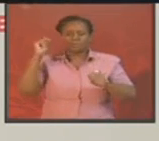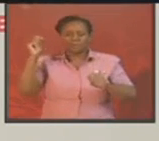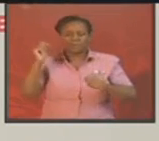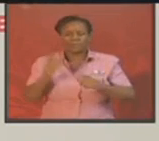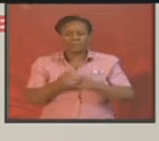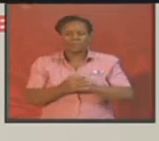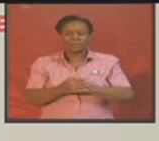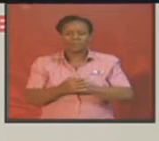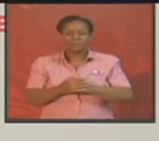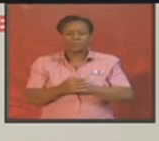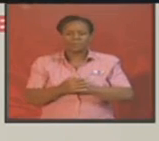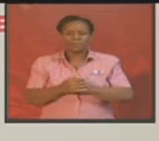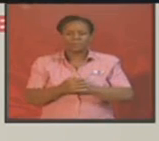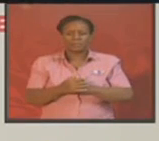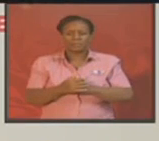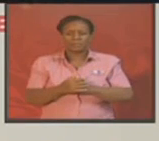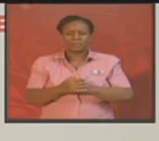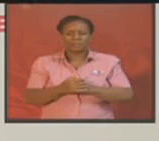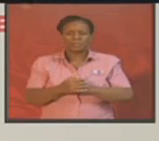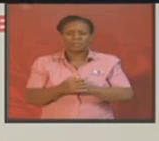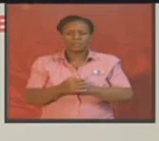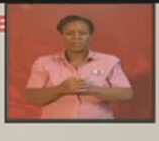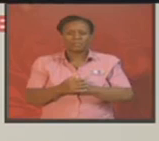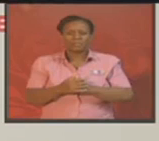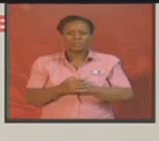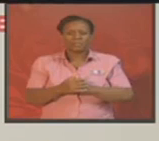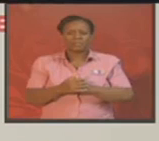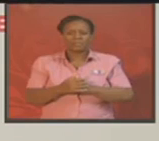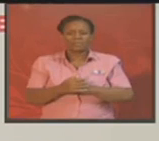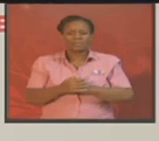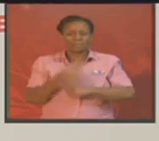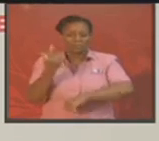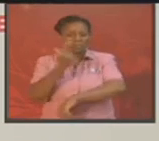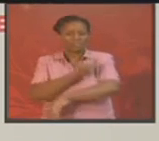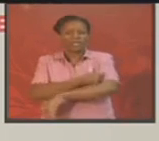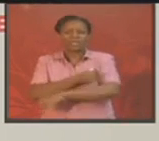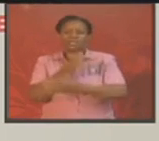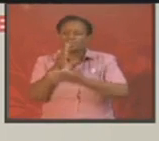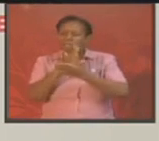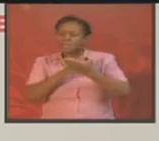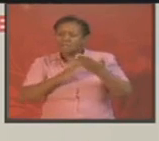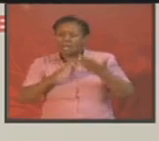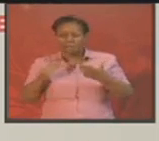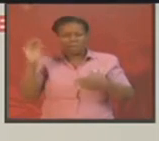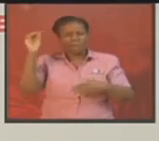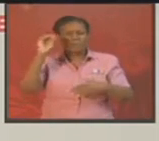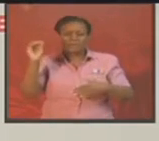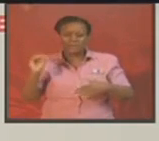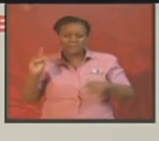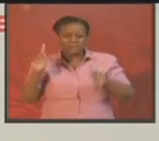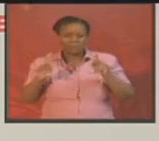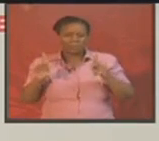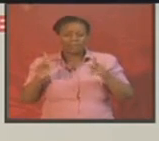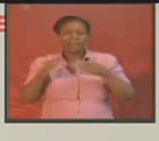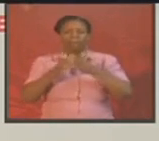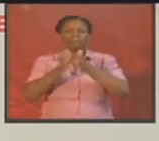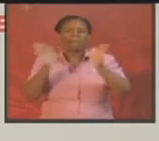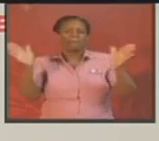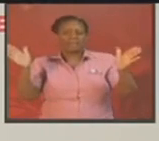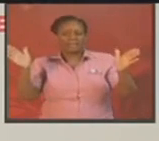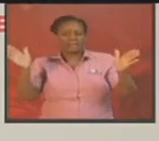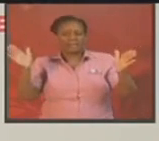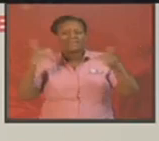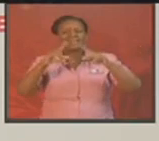so vaccinating a certain percentage of the population by a certain timeline depends on certain factors under